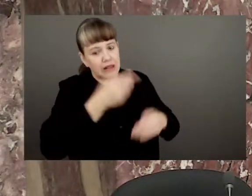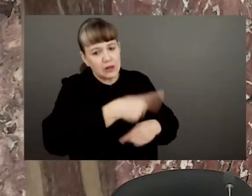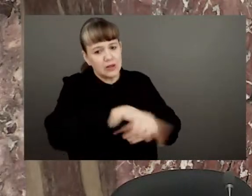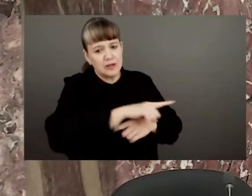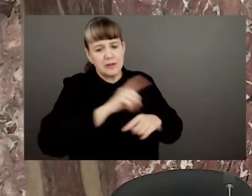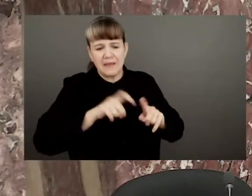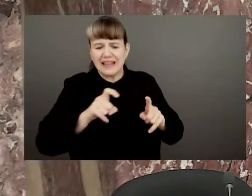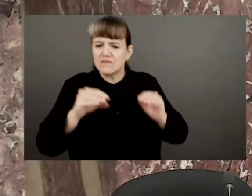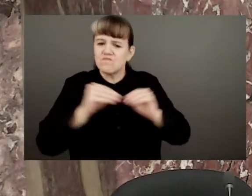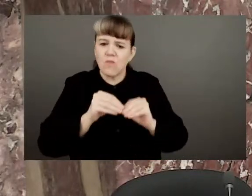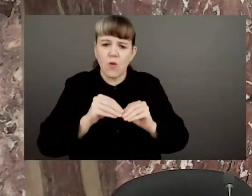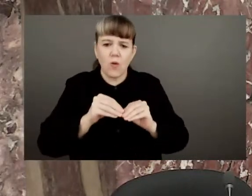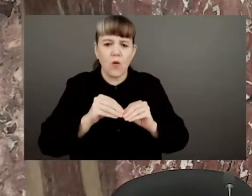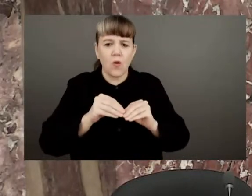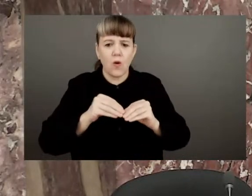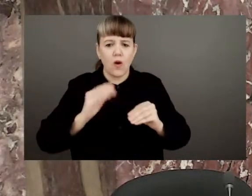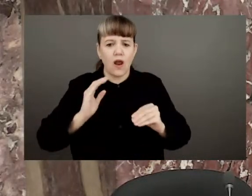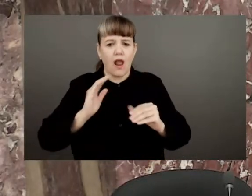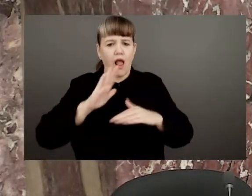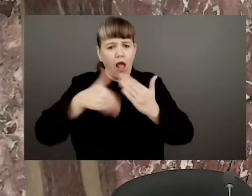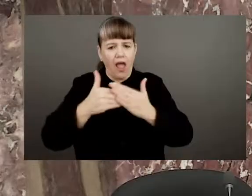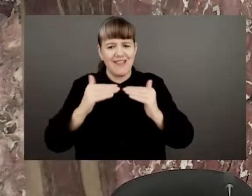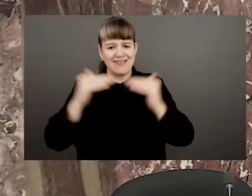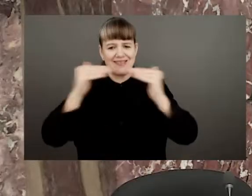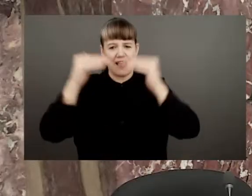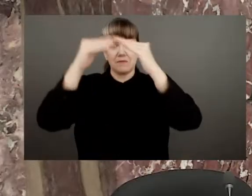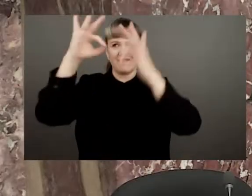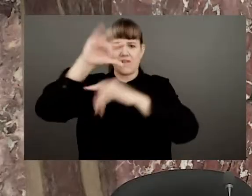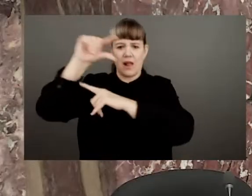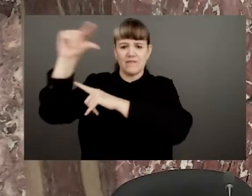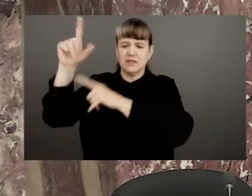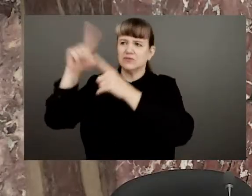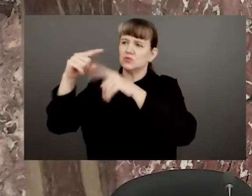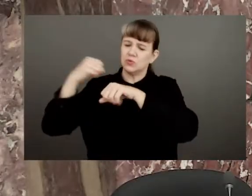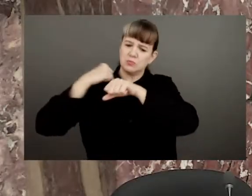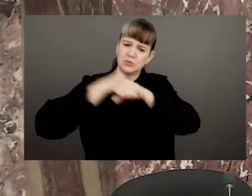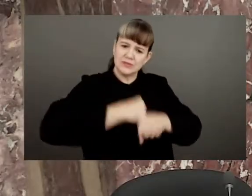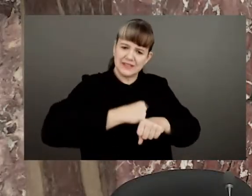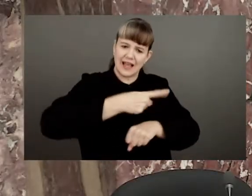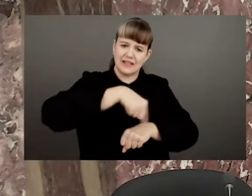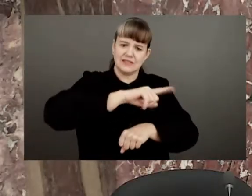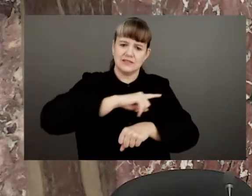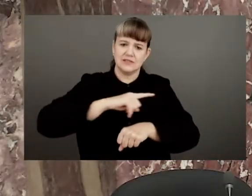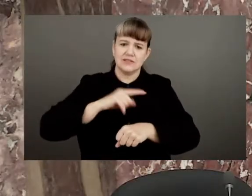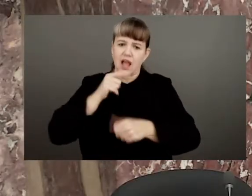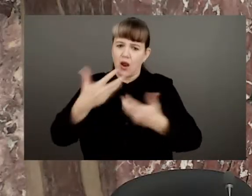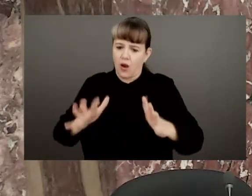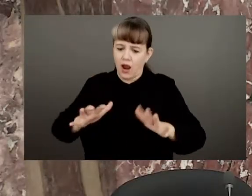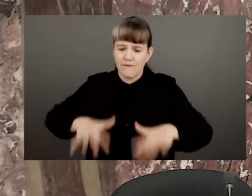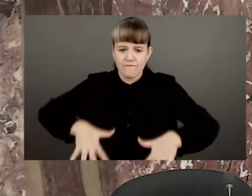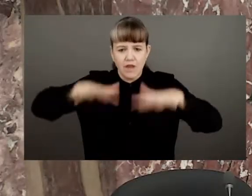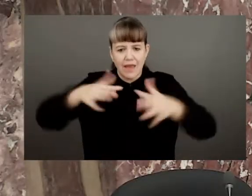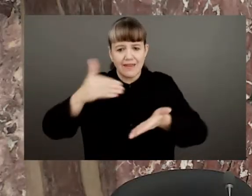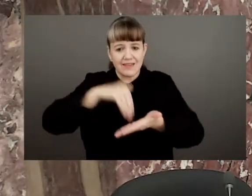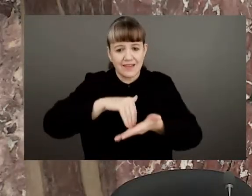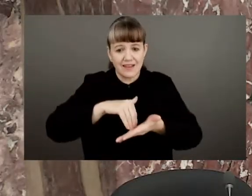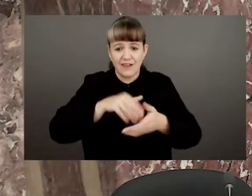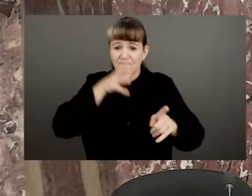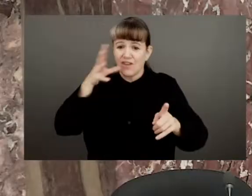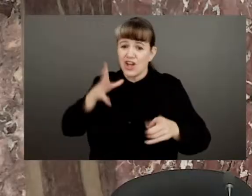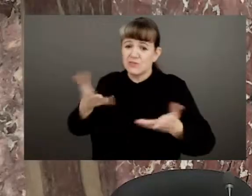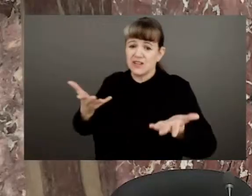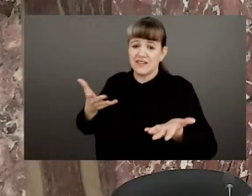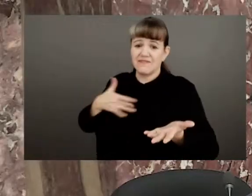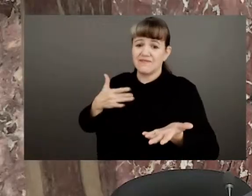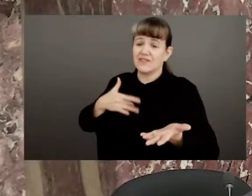from the next flood, but from neglect. These farmers feel abandoned and lost. This is the most